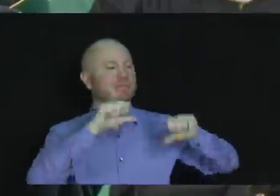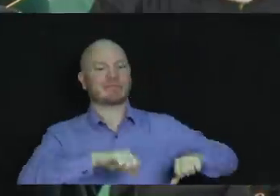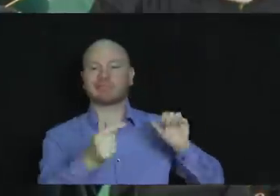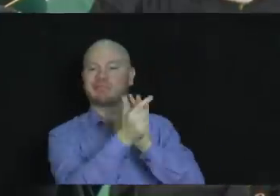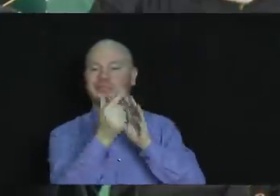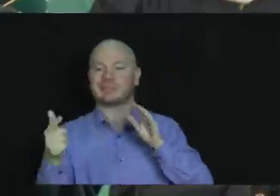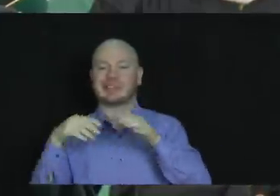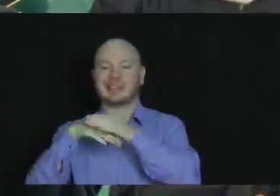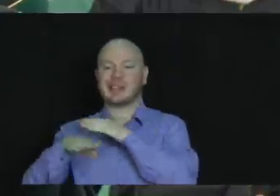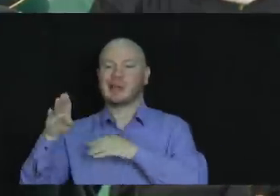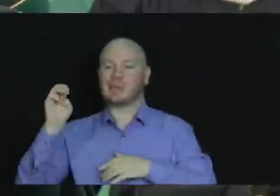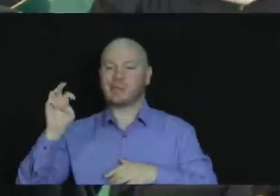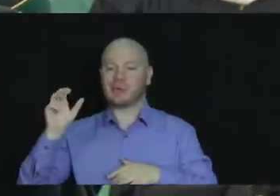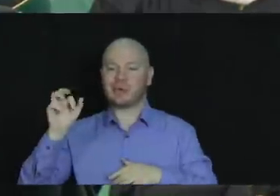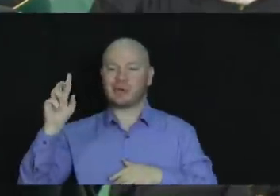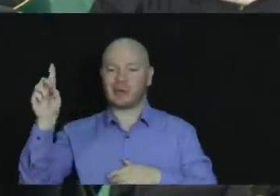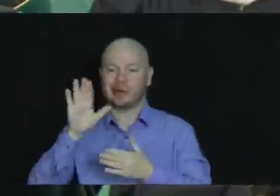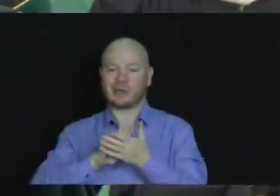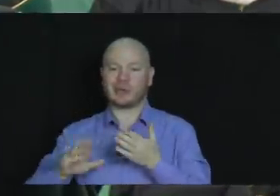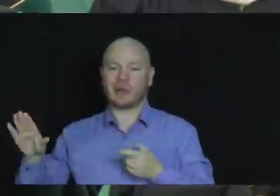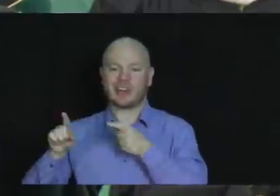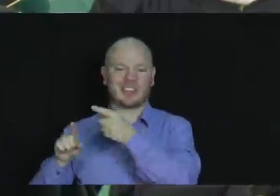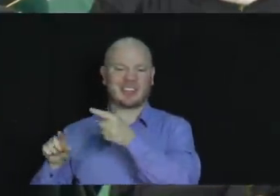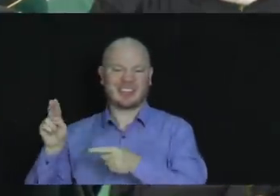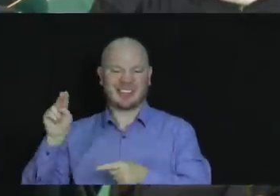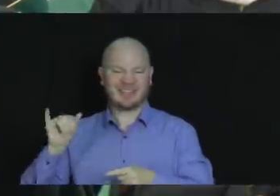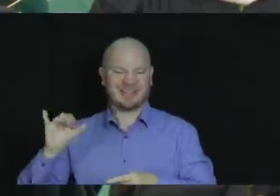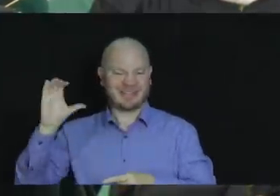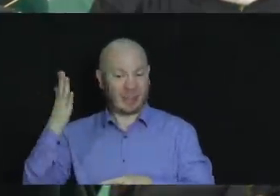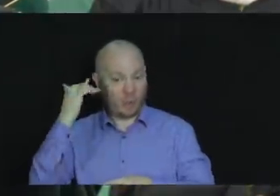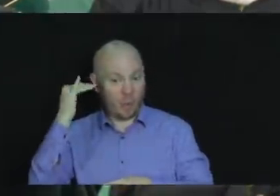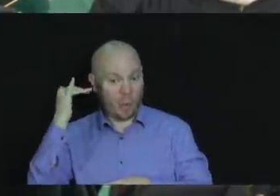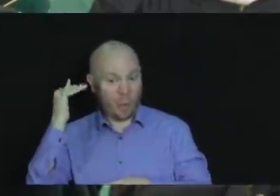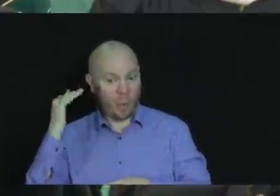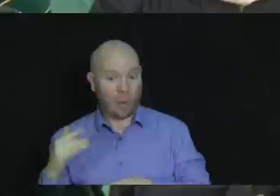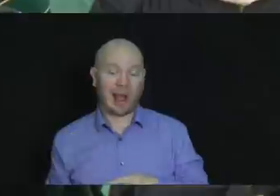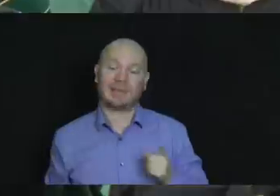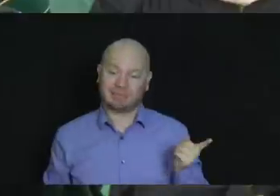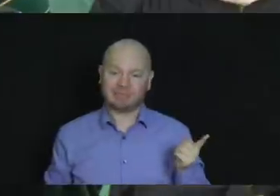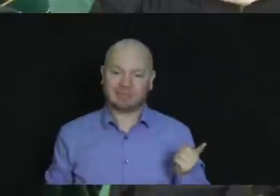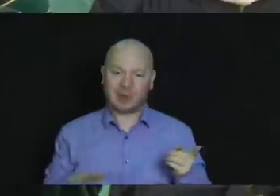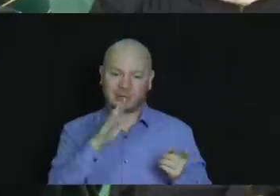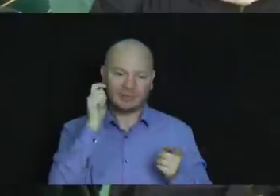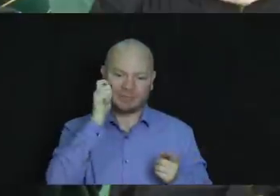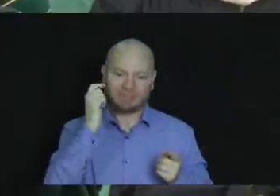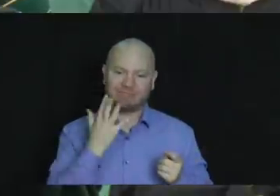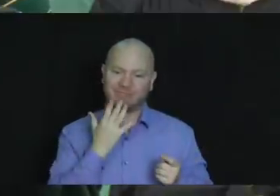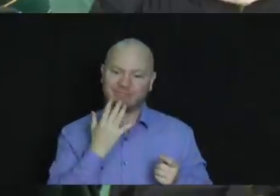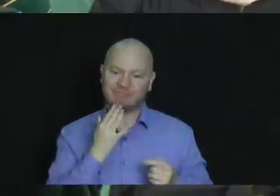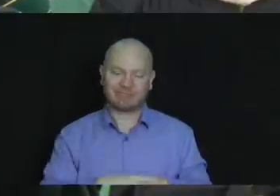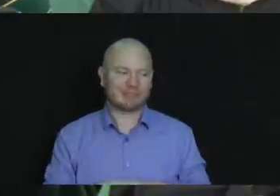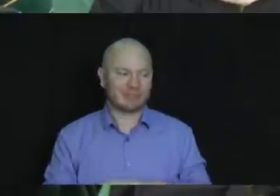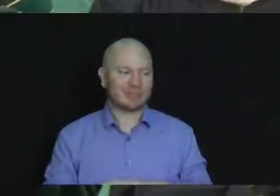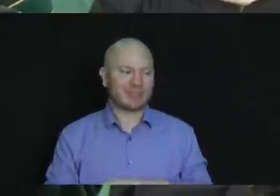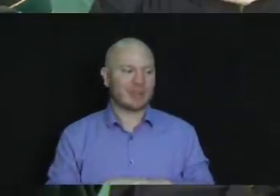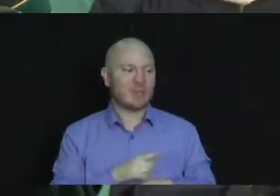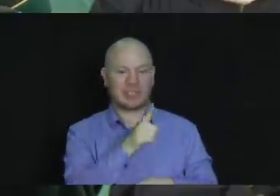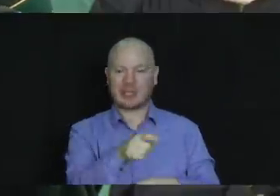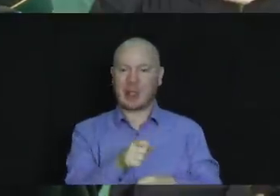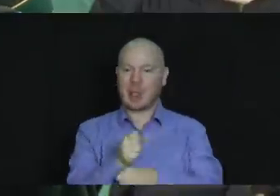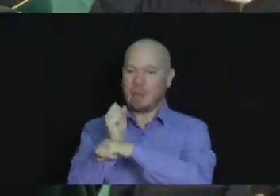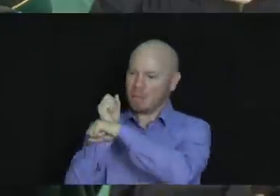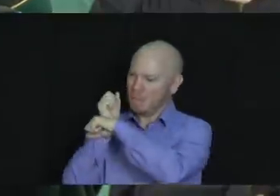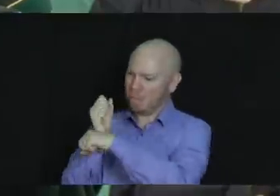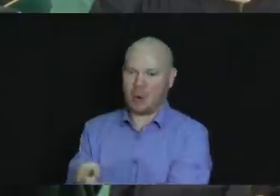City because of race. She overcame that opposition, however, by choosing change, and later